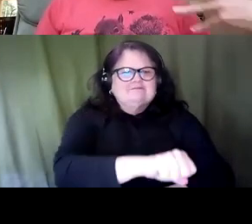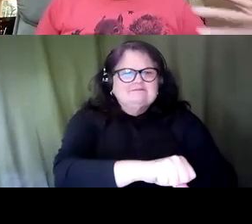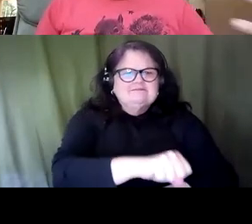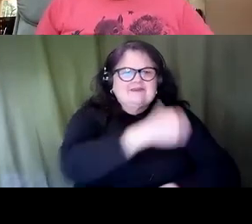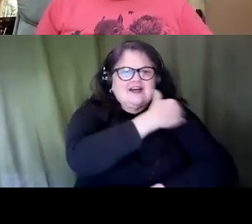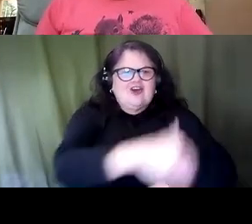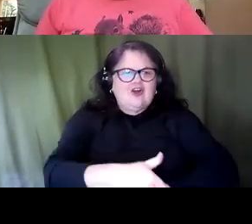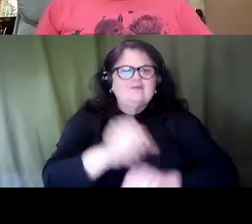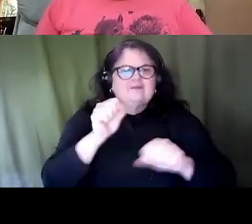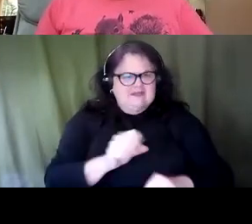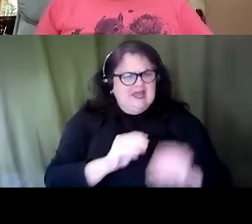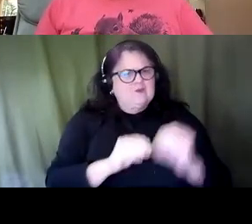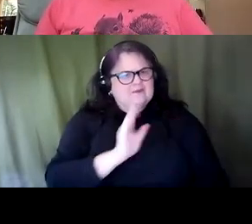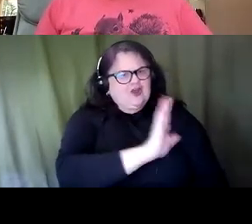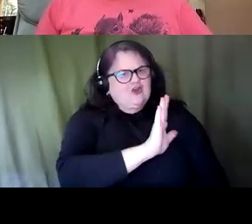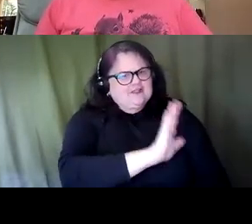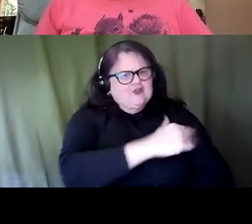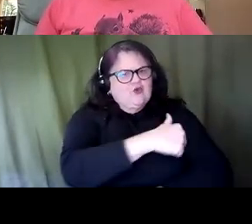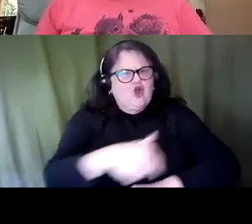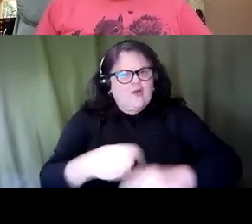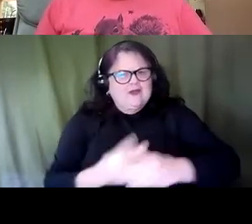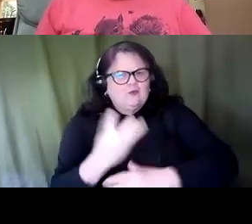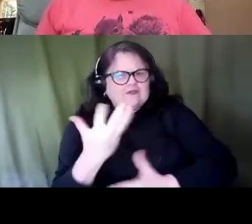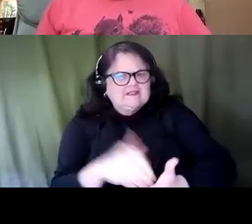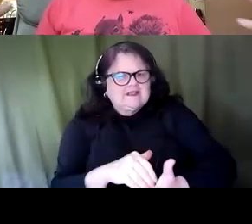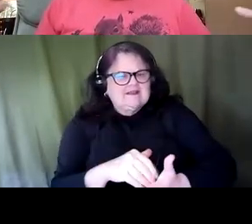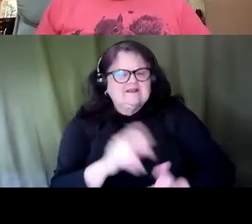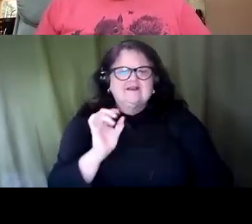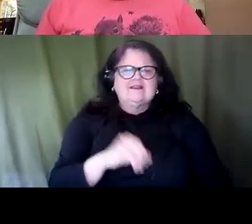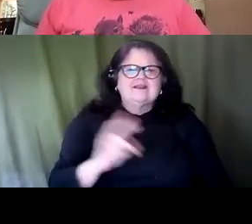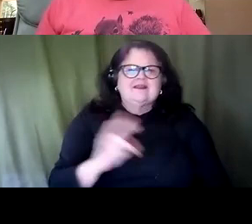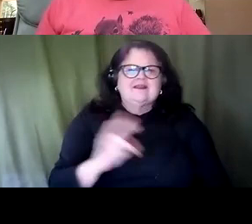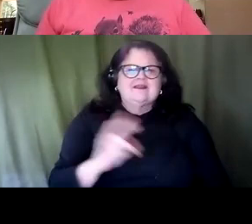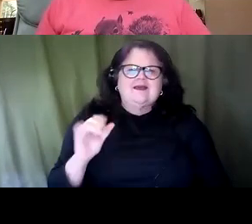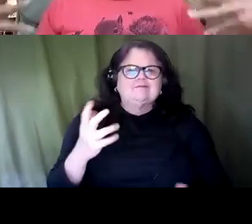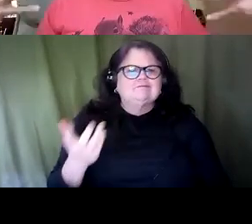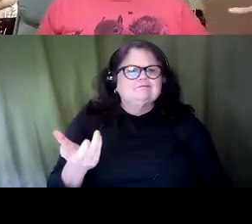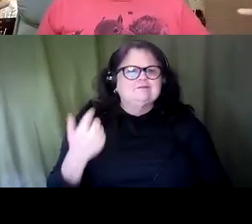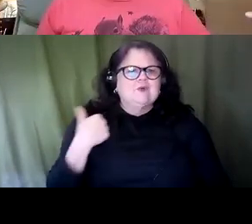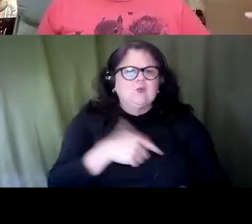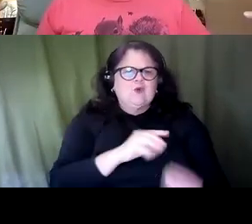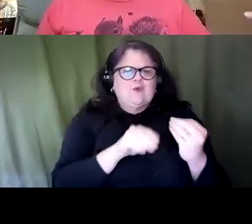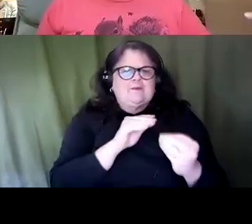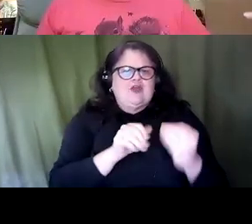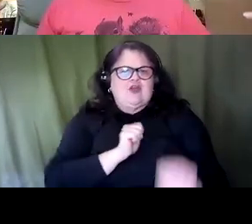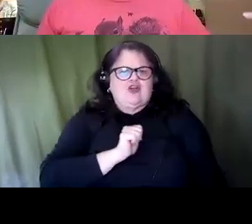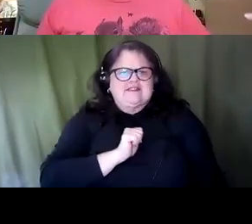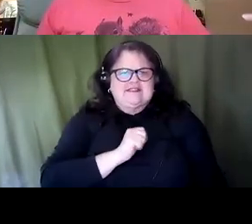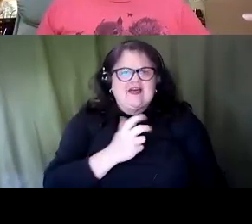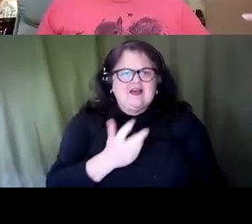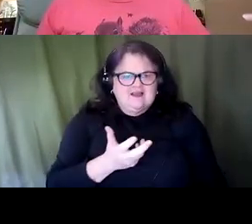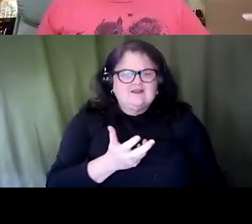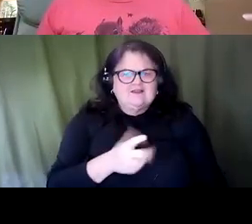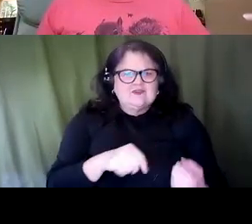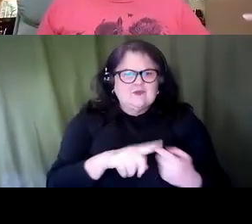octopus can repair its arm. And in a way, it's like, it's just, we're repairing ourselves when we